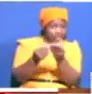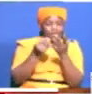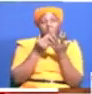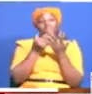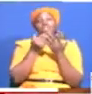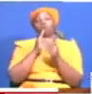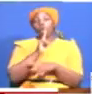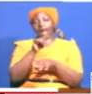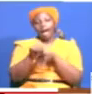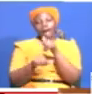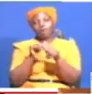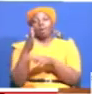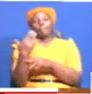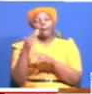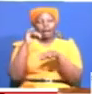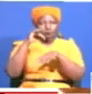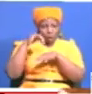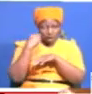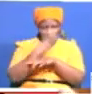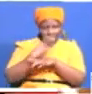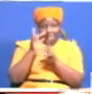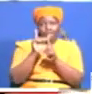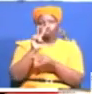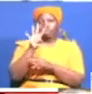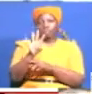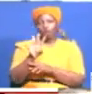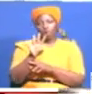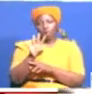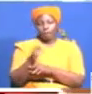Wednesday on the 24th of August. Abdikhair Mohammed for Prime Edition.